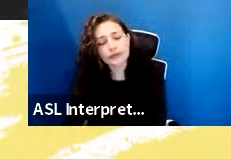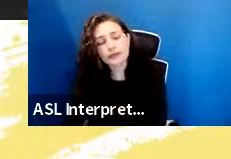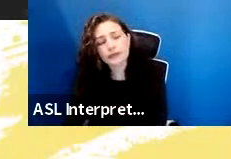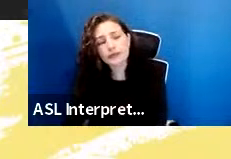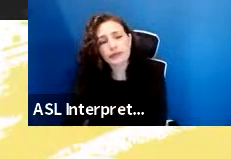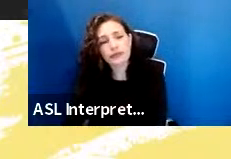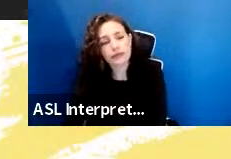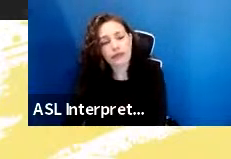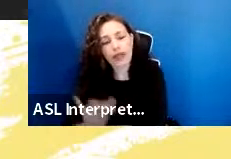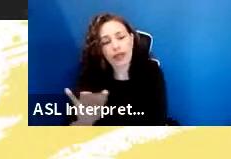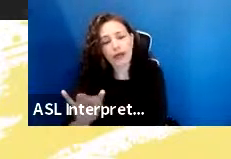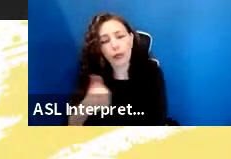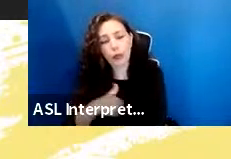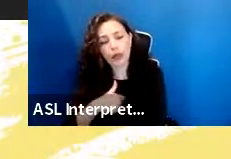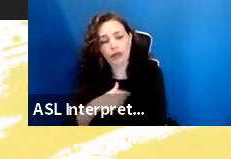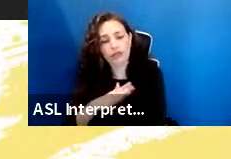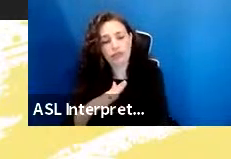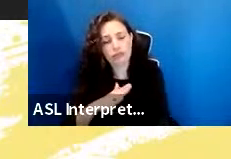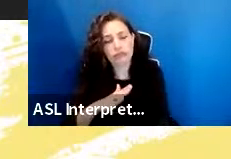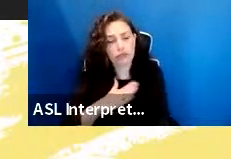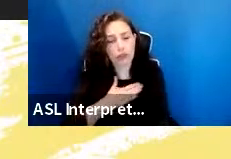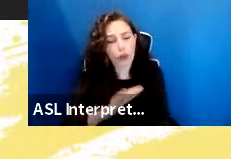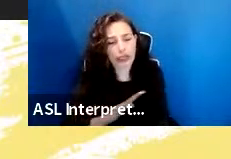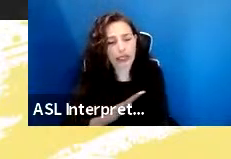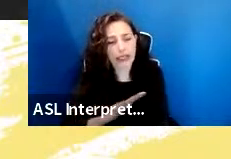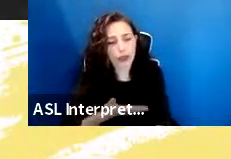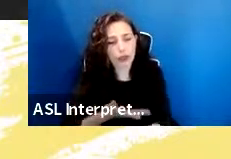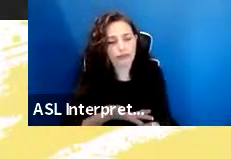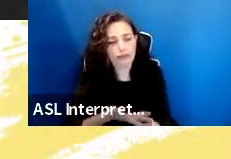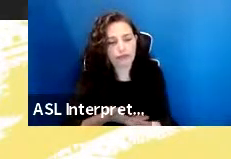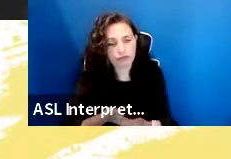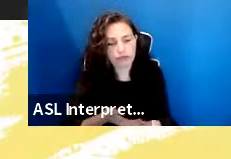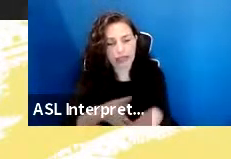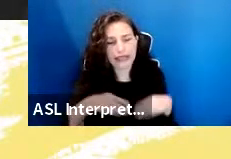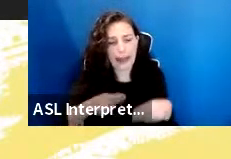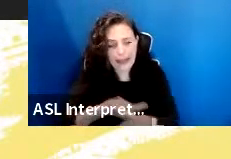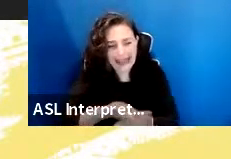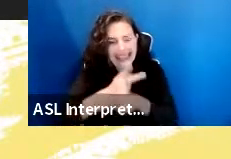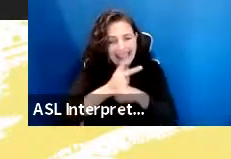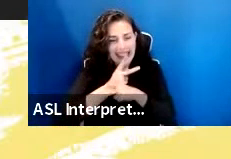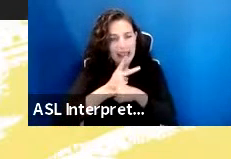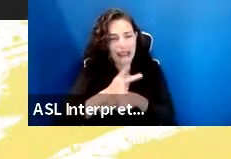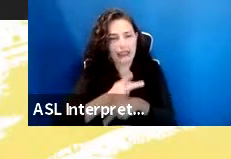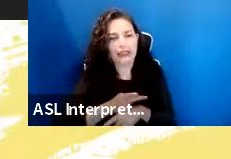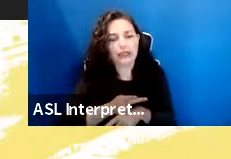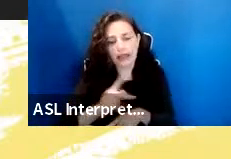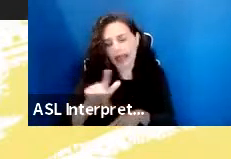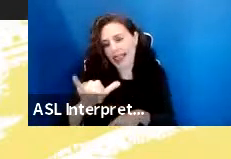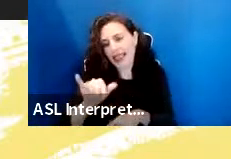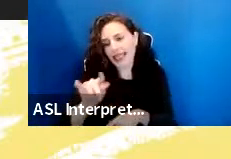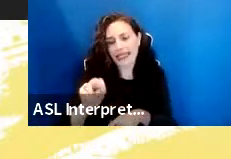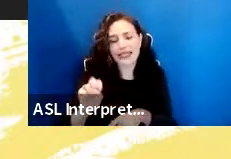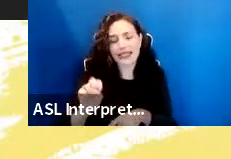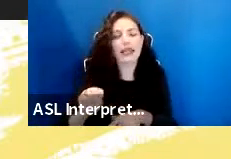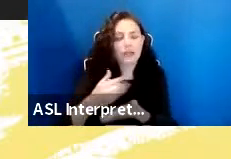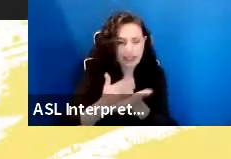you take a lien in a home. So we take a lien in these films. And so, it's a case by case and